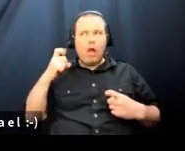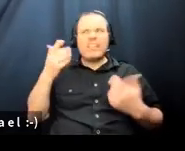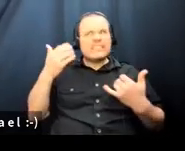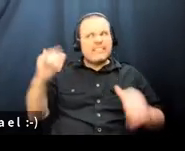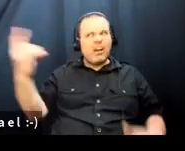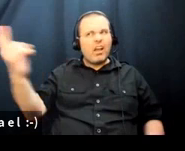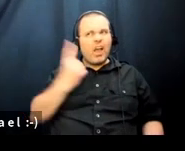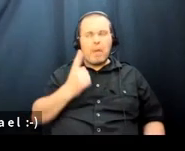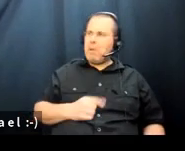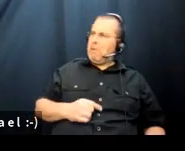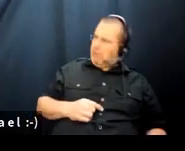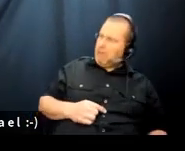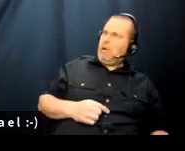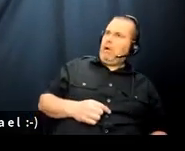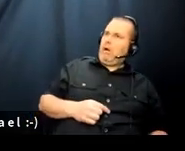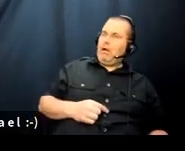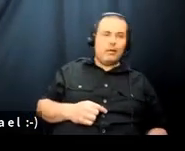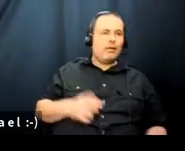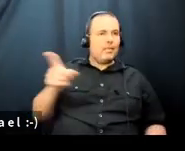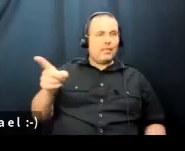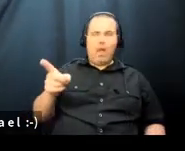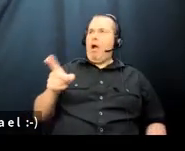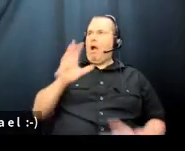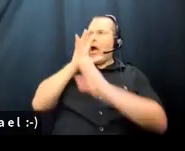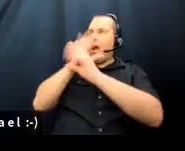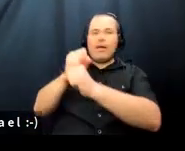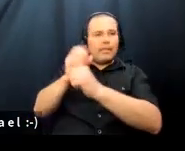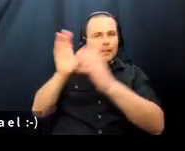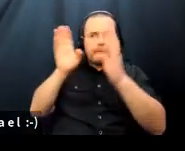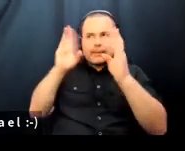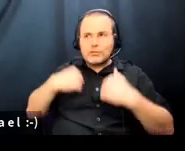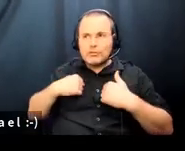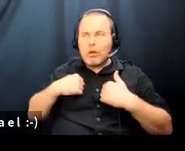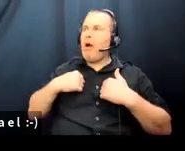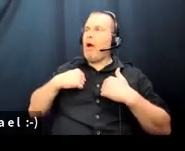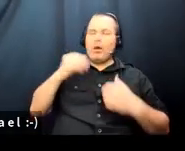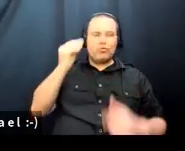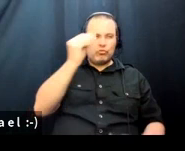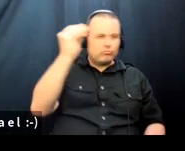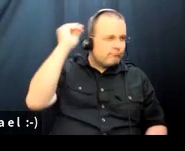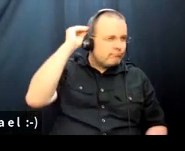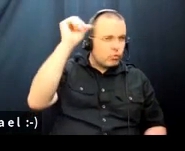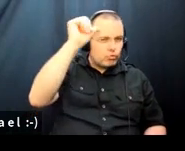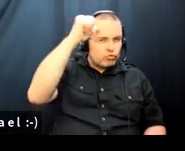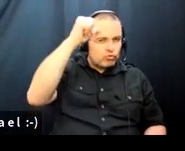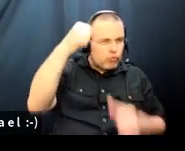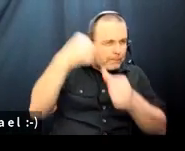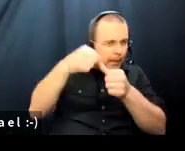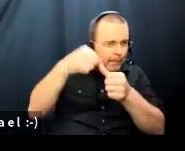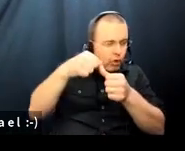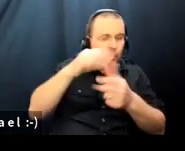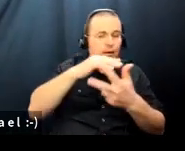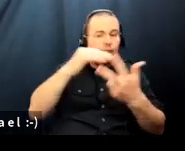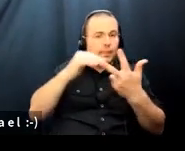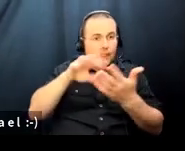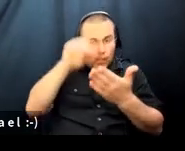Because they paid attention that somebody came in. Then they remembered, then they learned, then they problem solved.